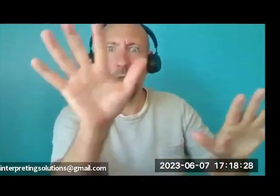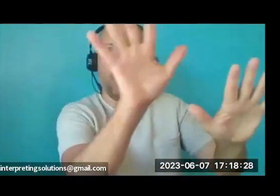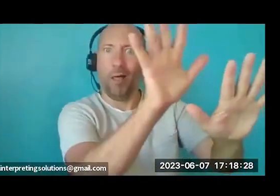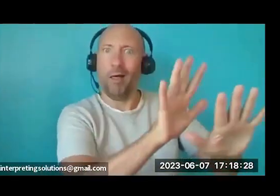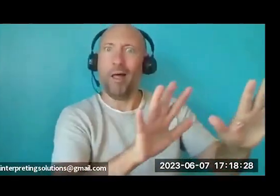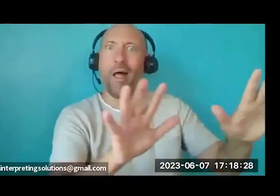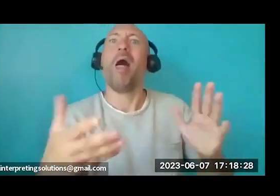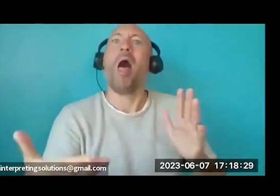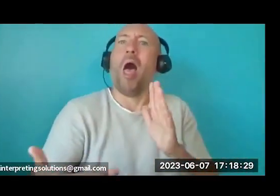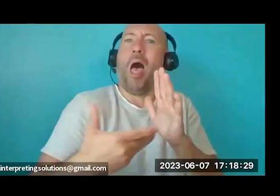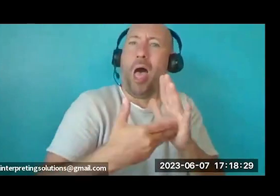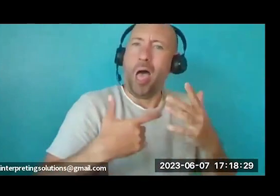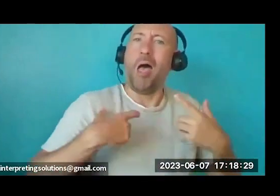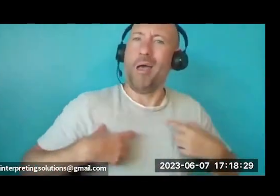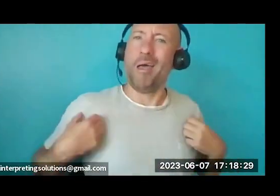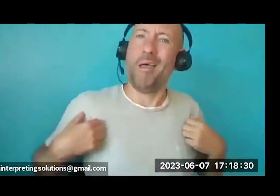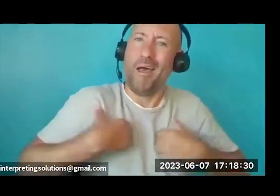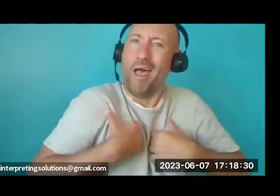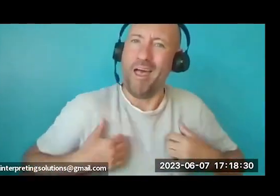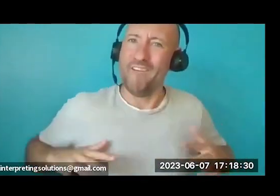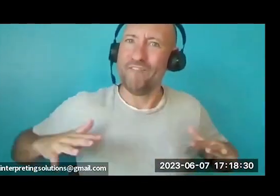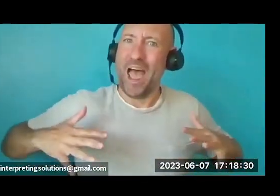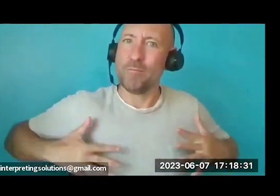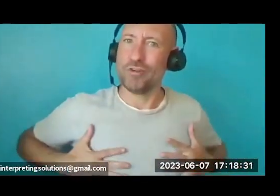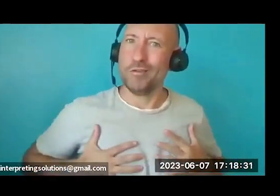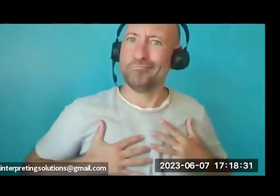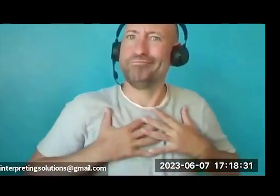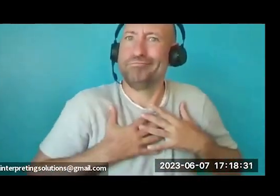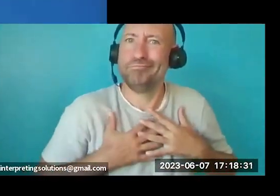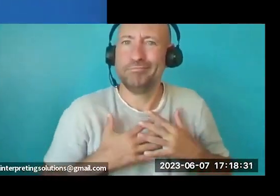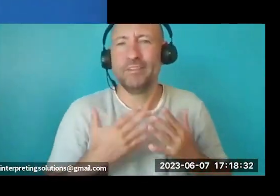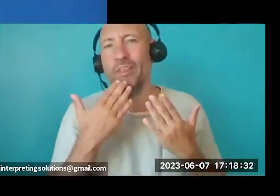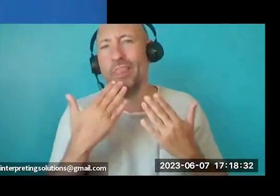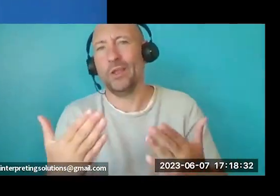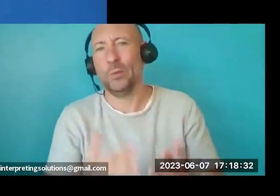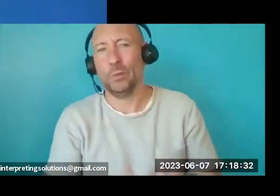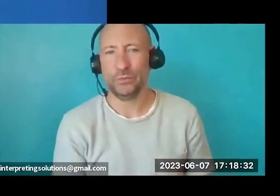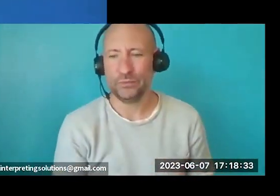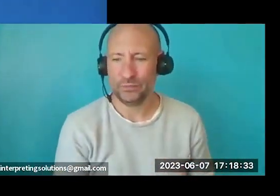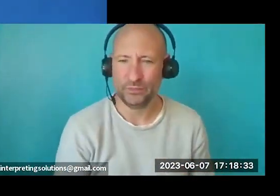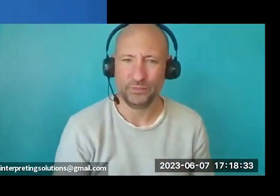indeed subpacks can be a good addition. Thank you very much.